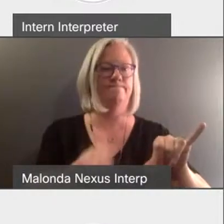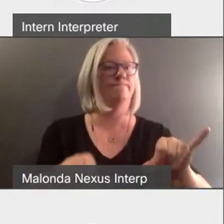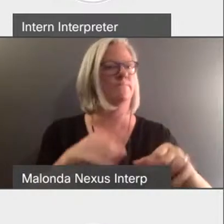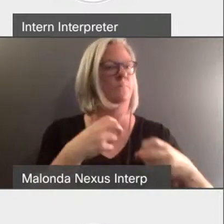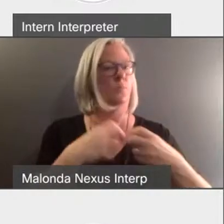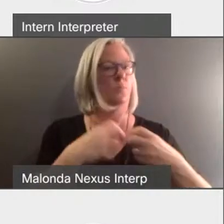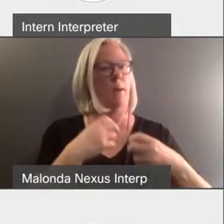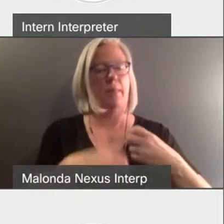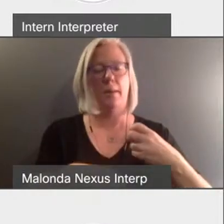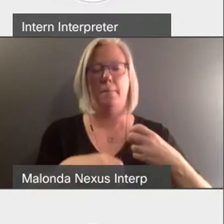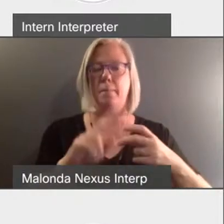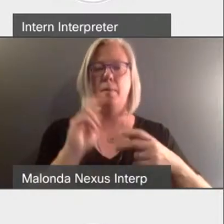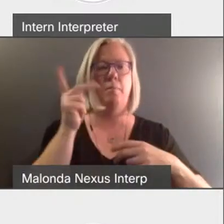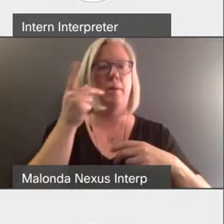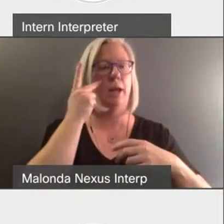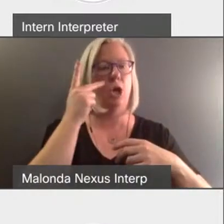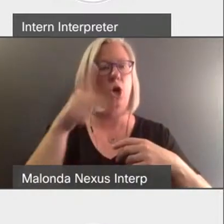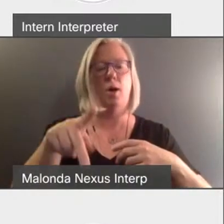political partisanship.